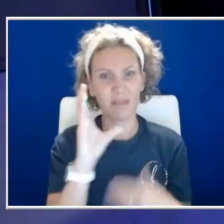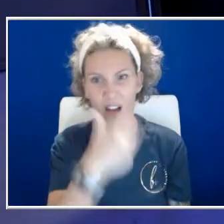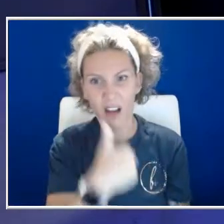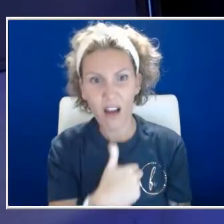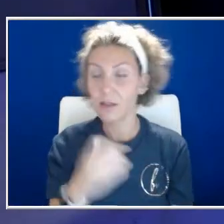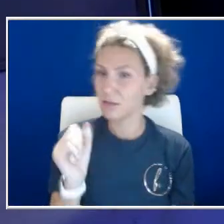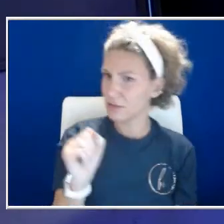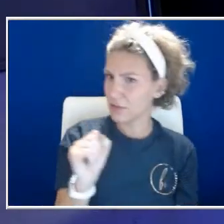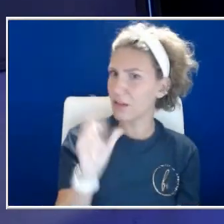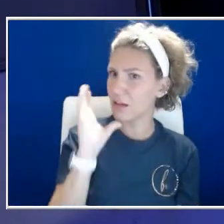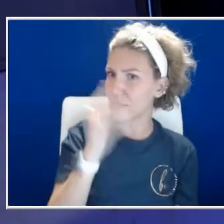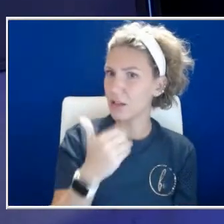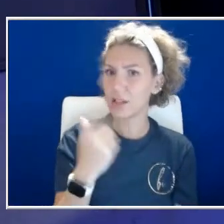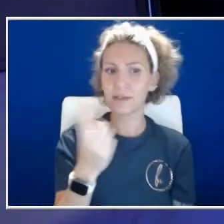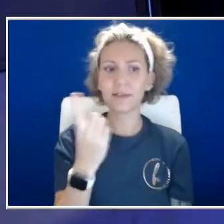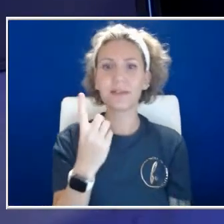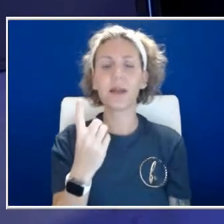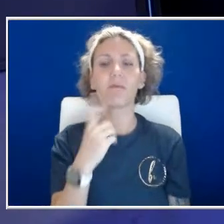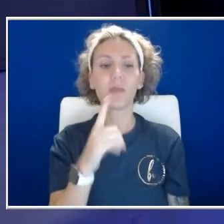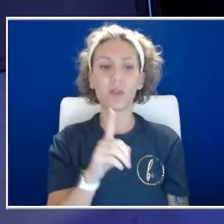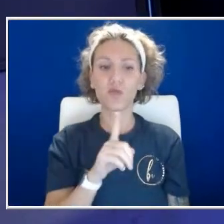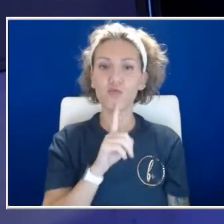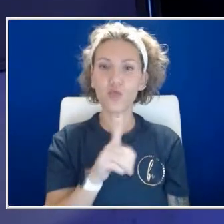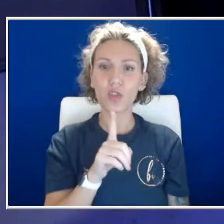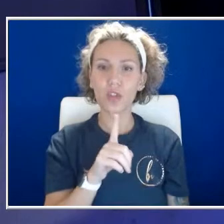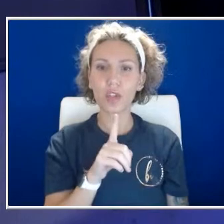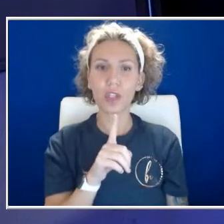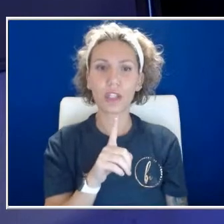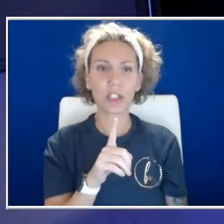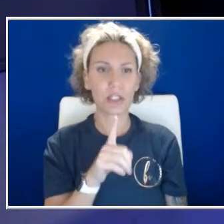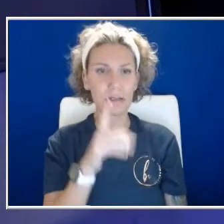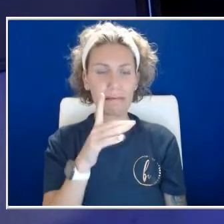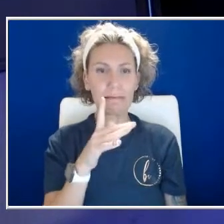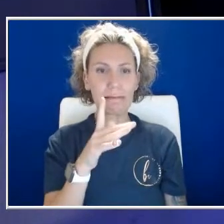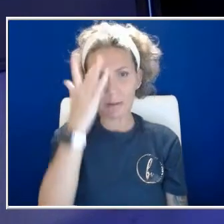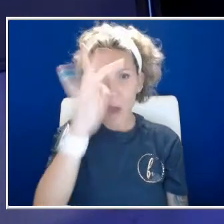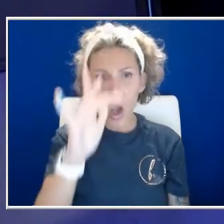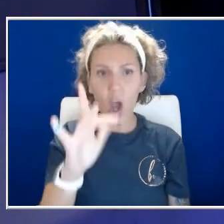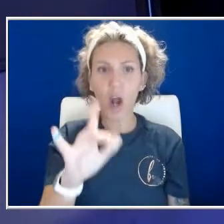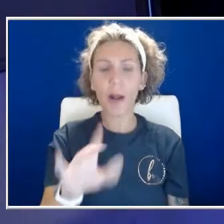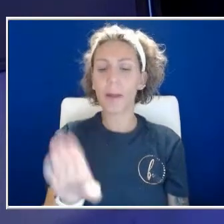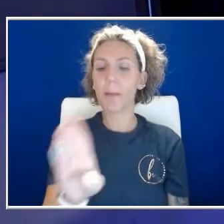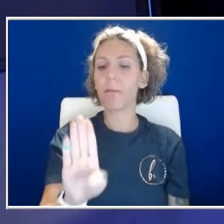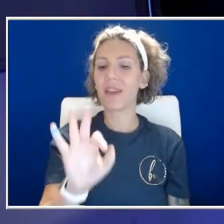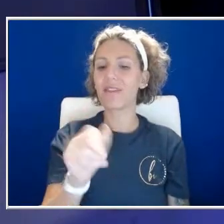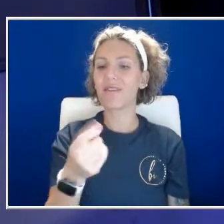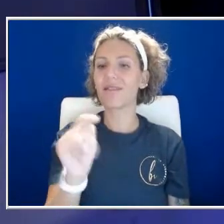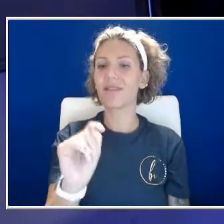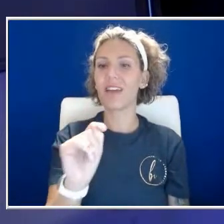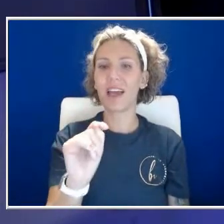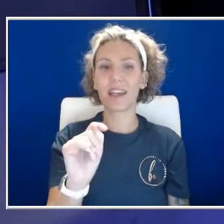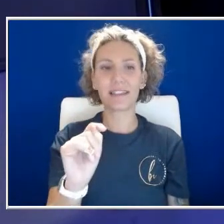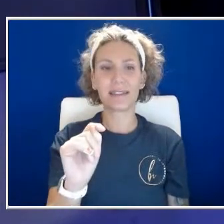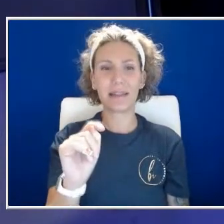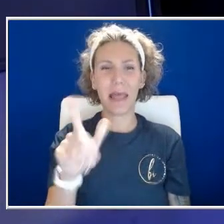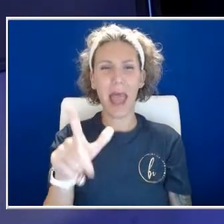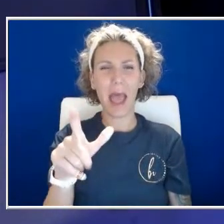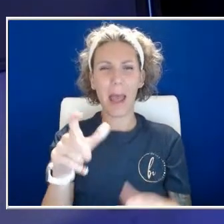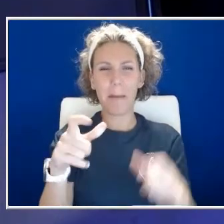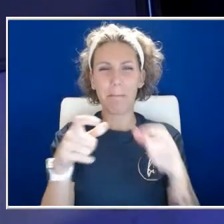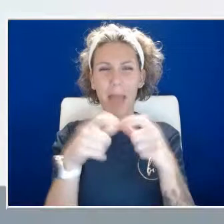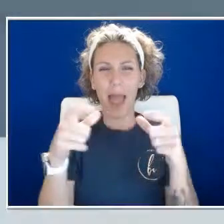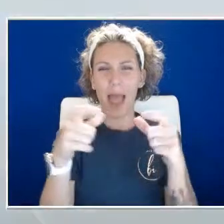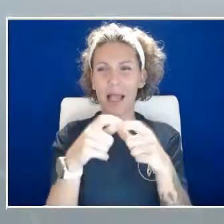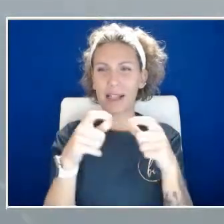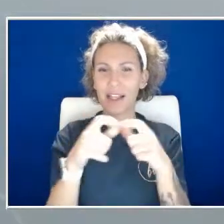that was very smart, and you mentioned the Be Fast magnet that you and your husband have on your refrigerator, and we want to use this moment